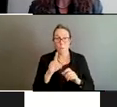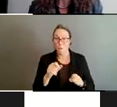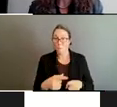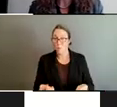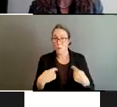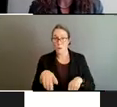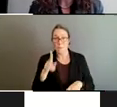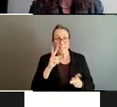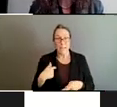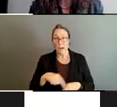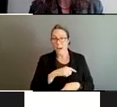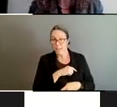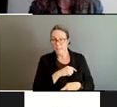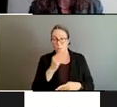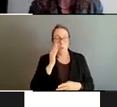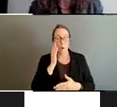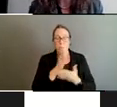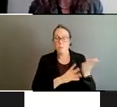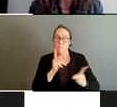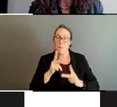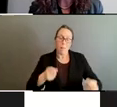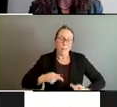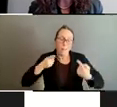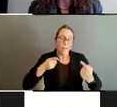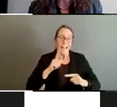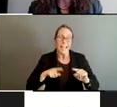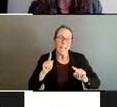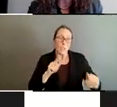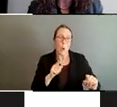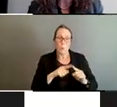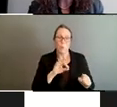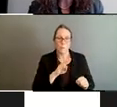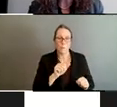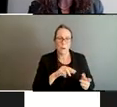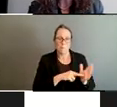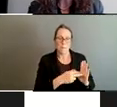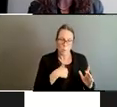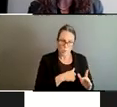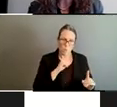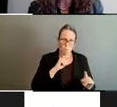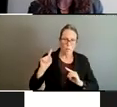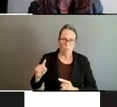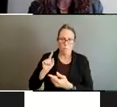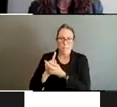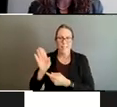there's populations that it's just too hard for them to. And so we wanna come to them instead.